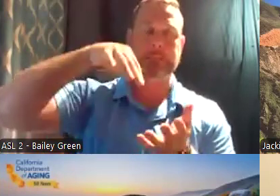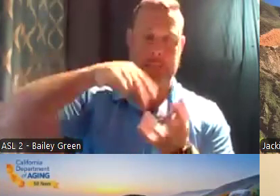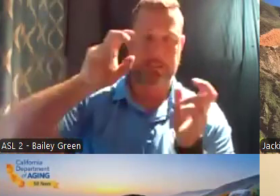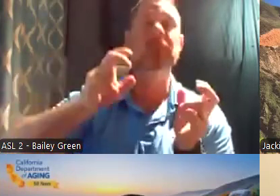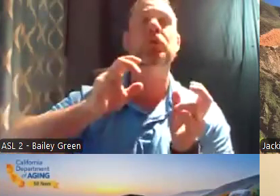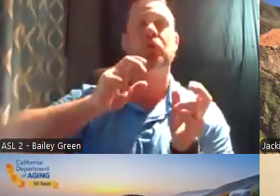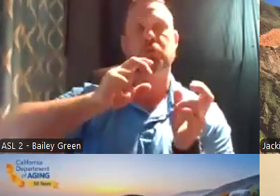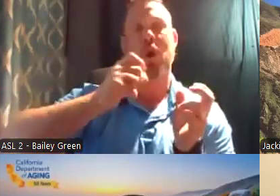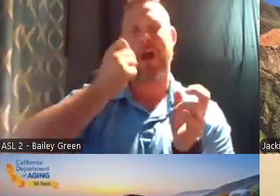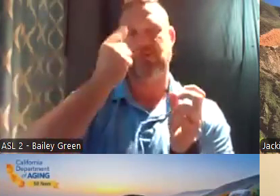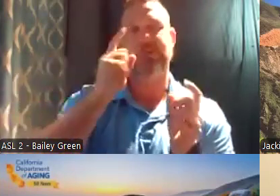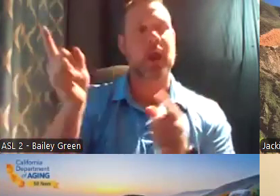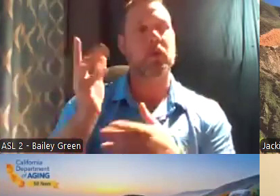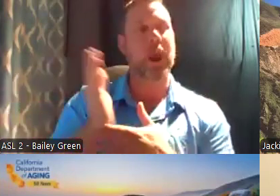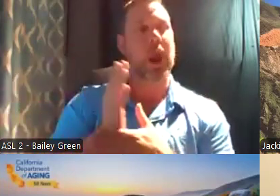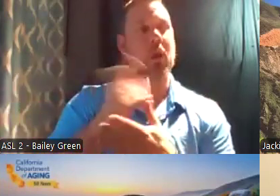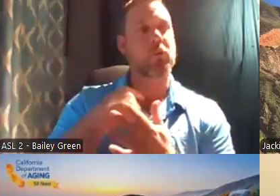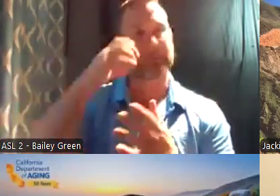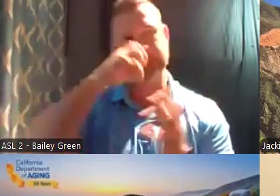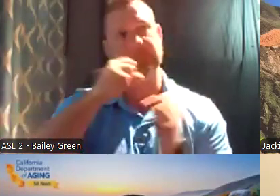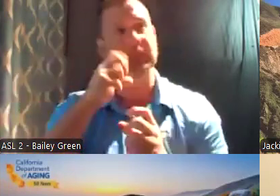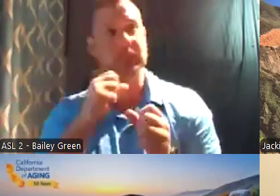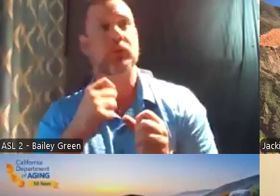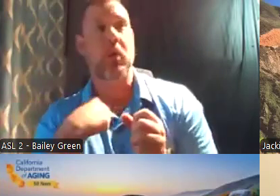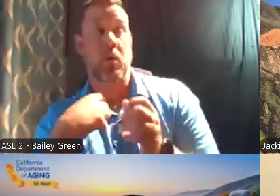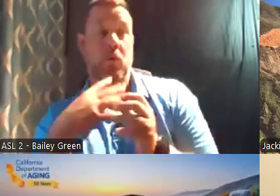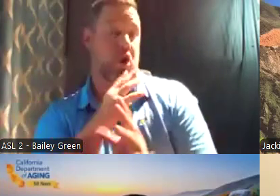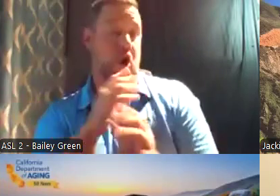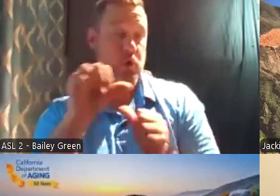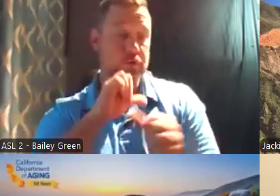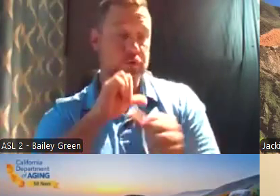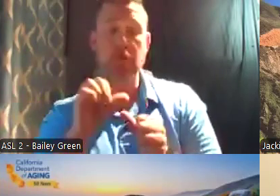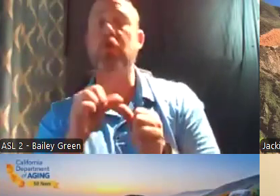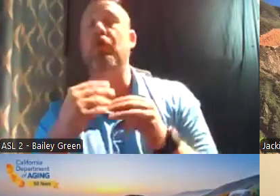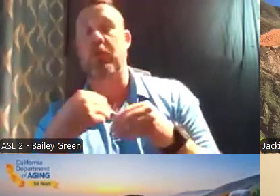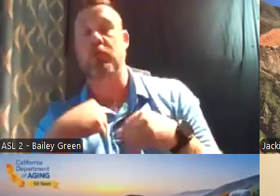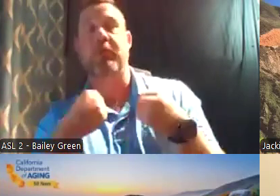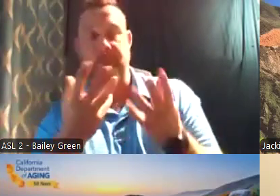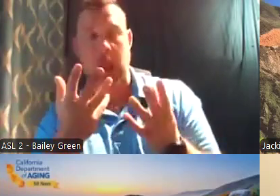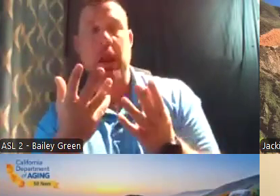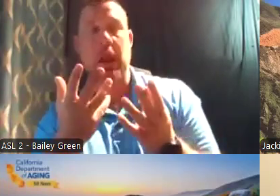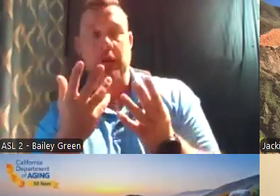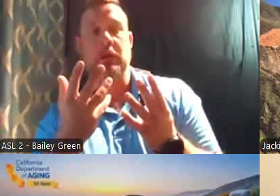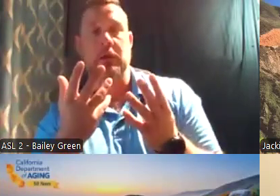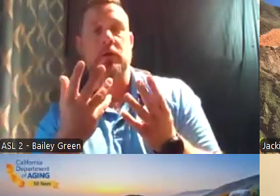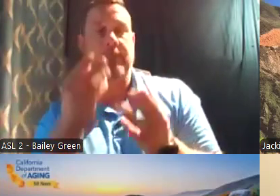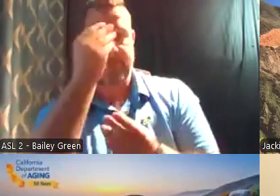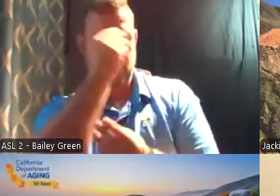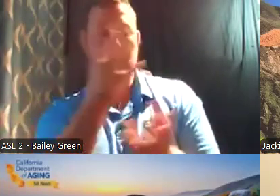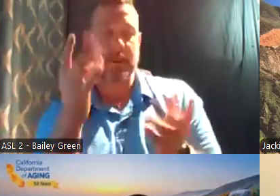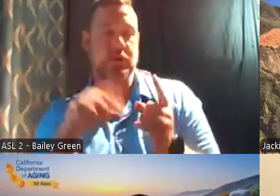are. And so that, we're talking to each other and also like providing each other with information